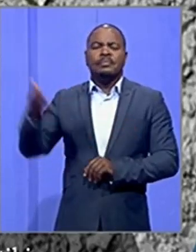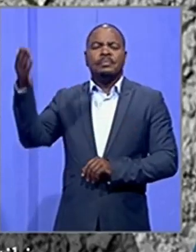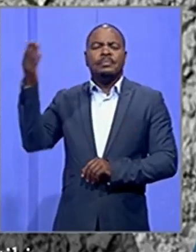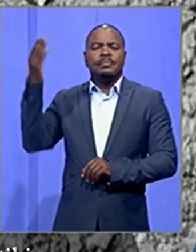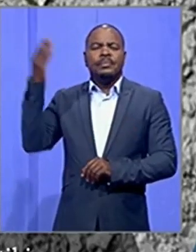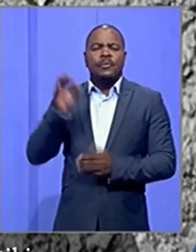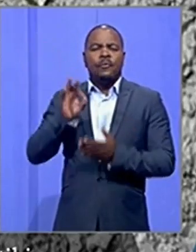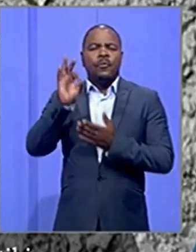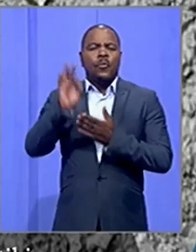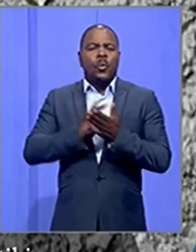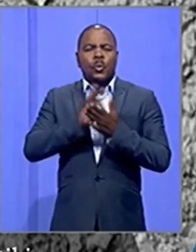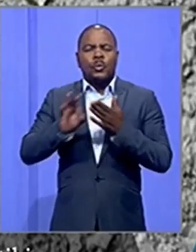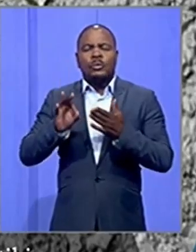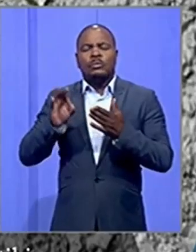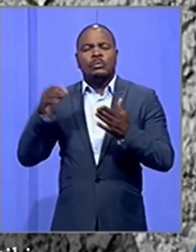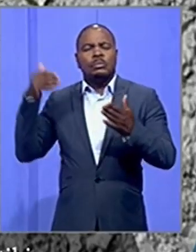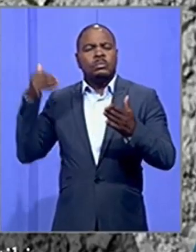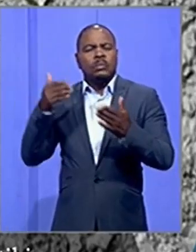fetileng